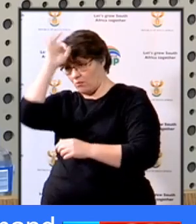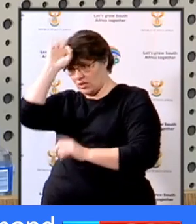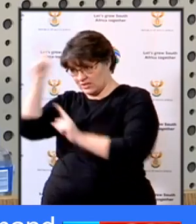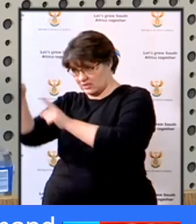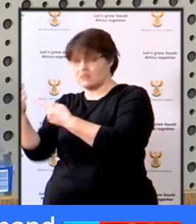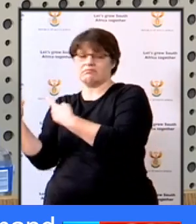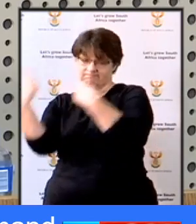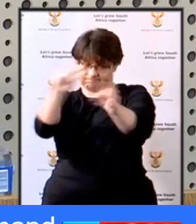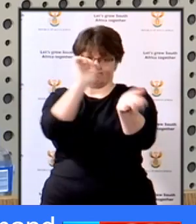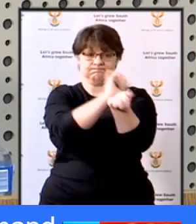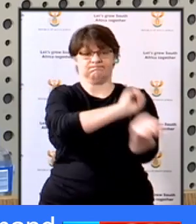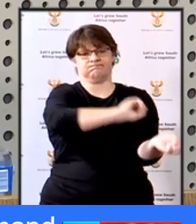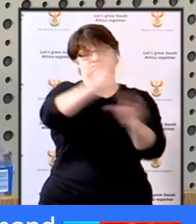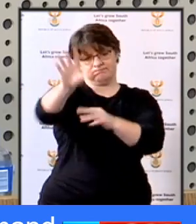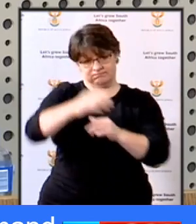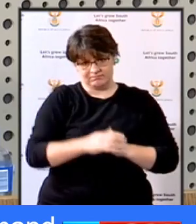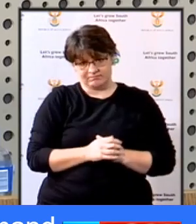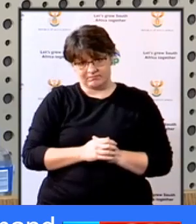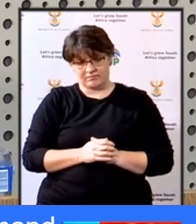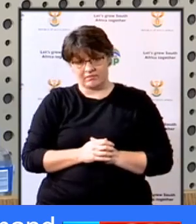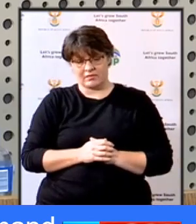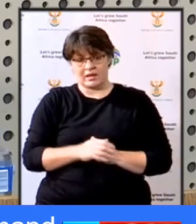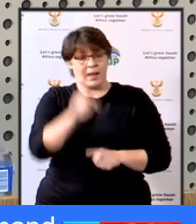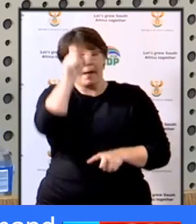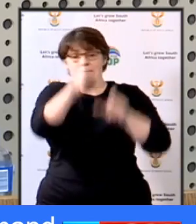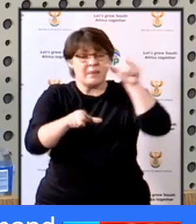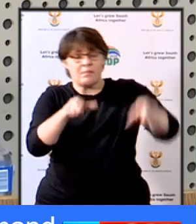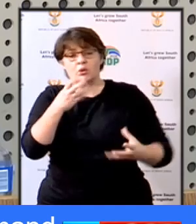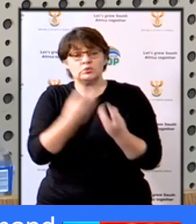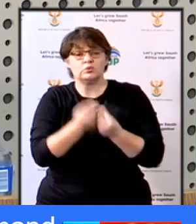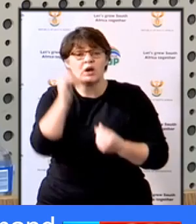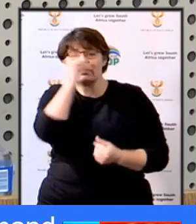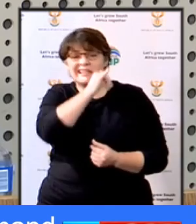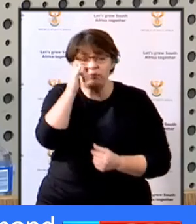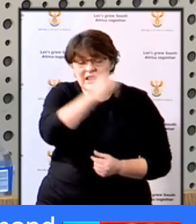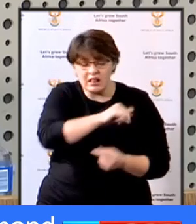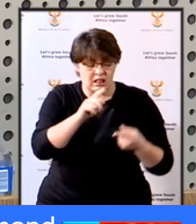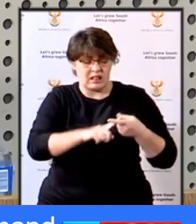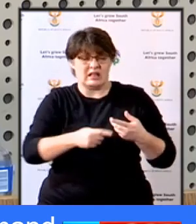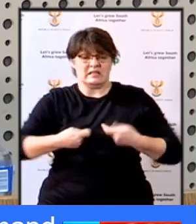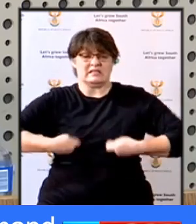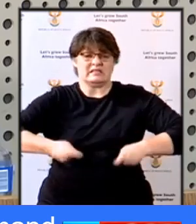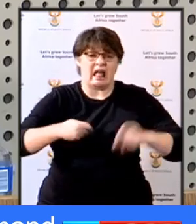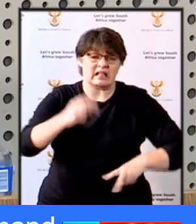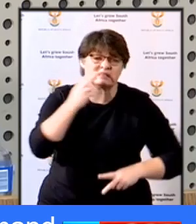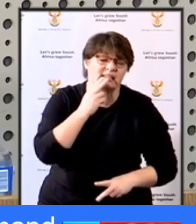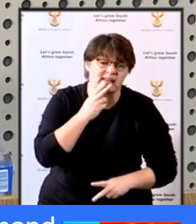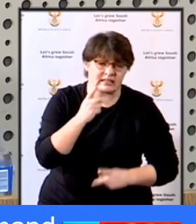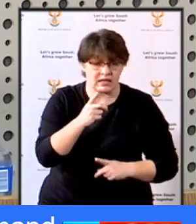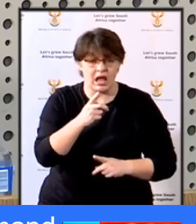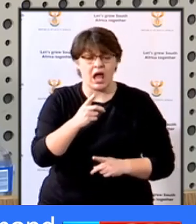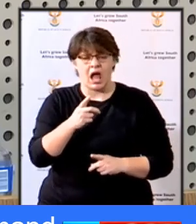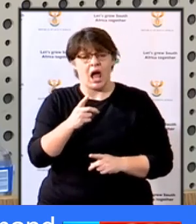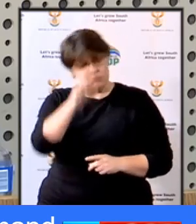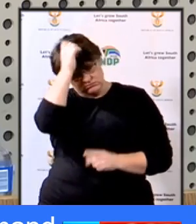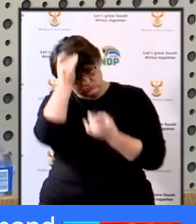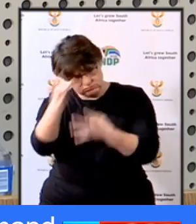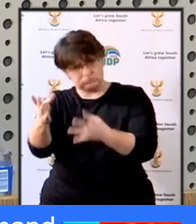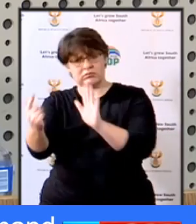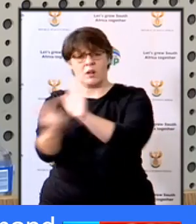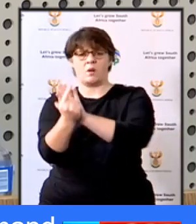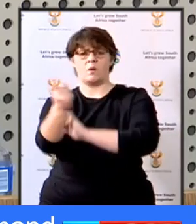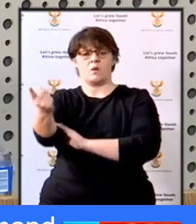course. So if people are doing anything criminal about cigarettes, the law must take its course.